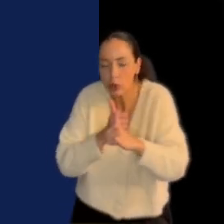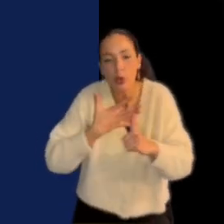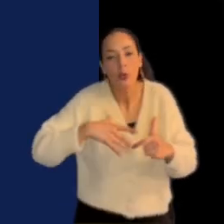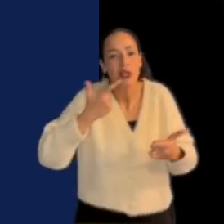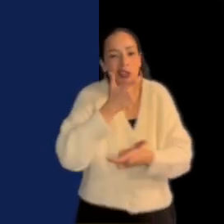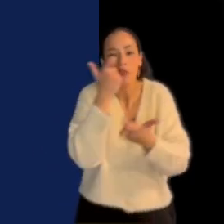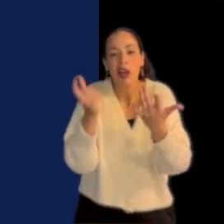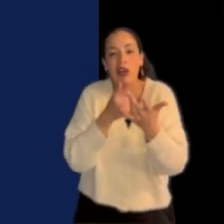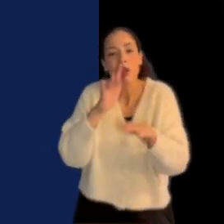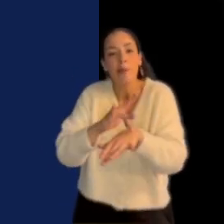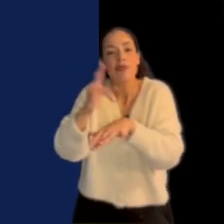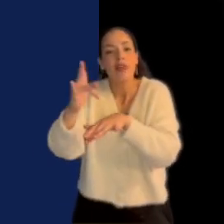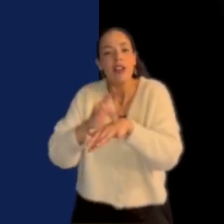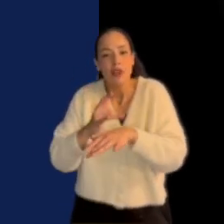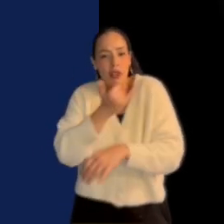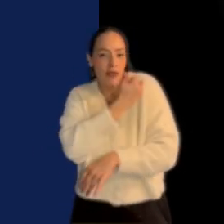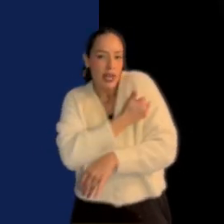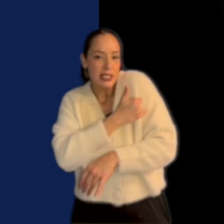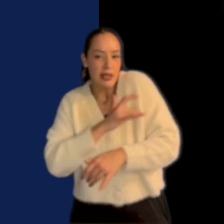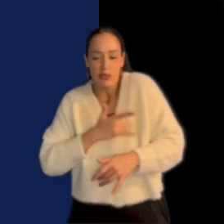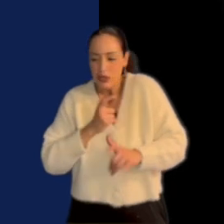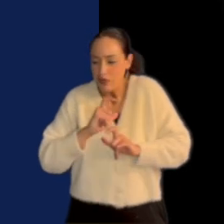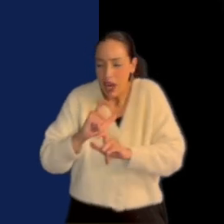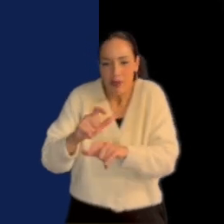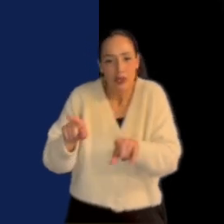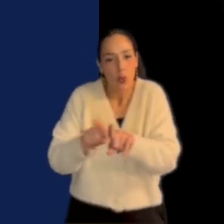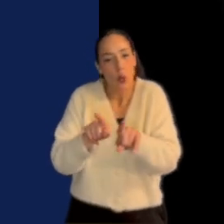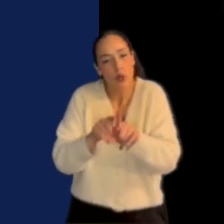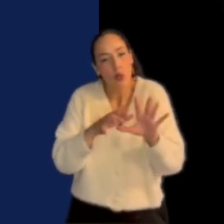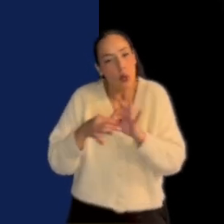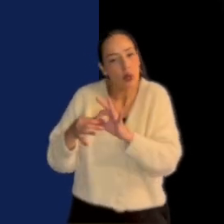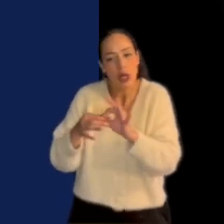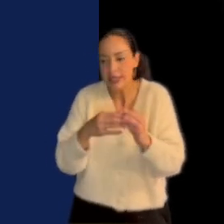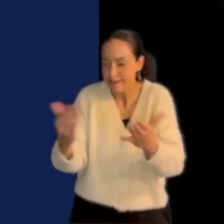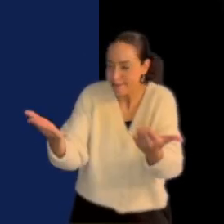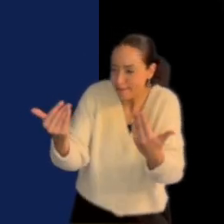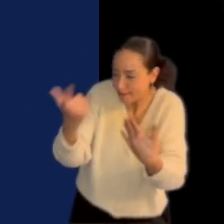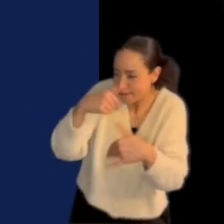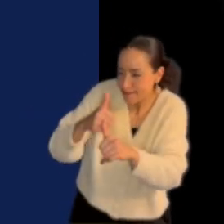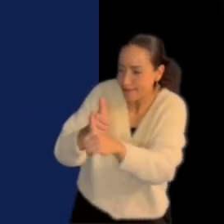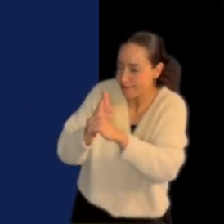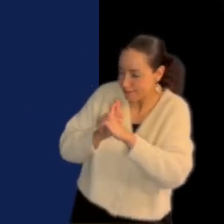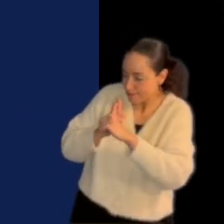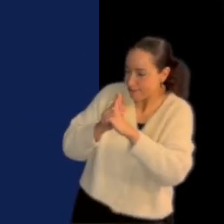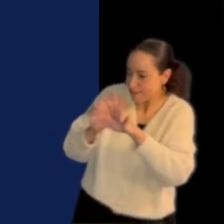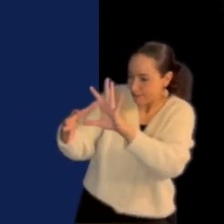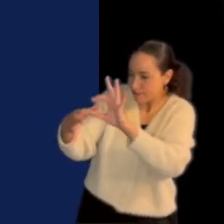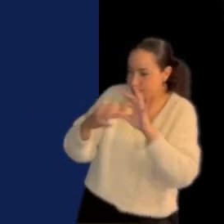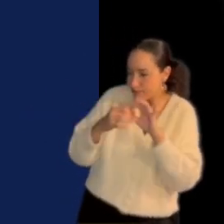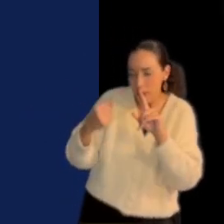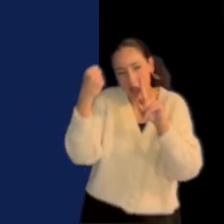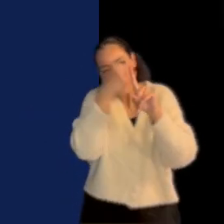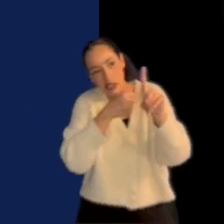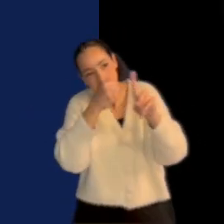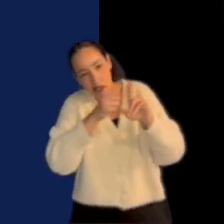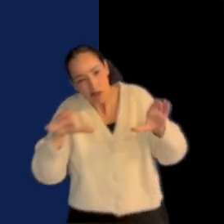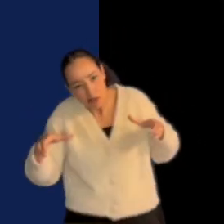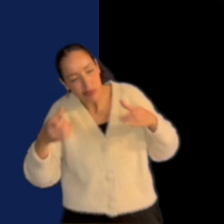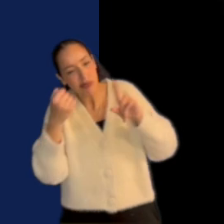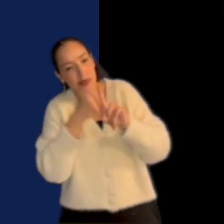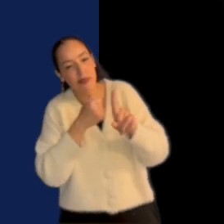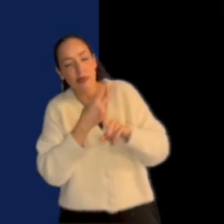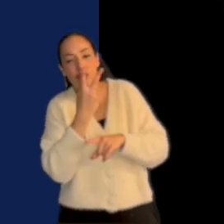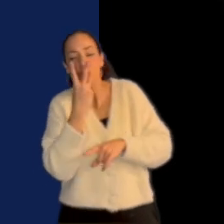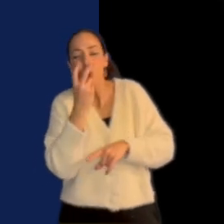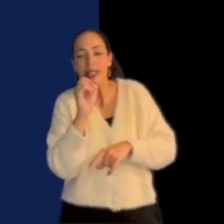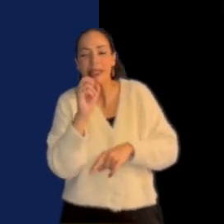victims, survivors and organisations who are willing to join us in our protest. In 2012, some 6 months after I had started working